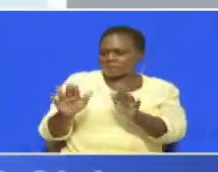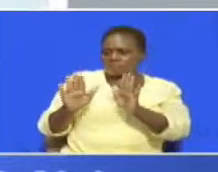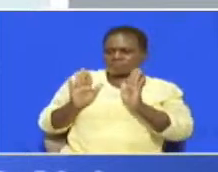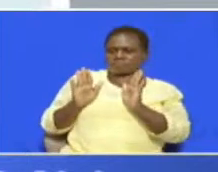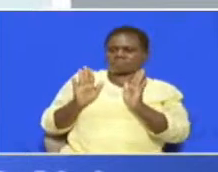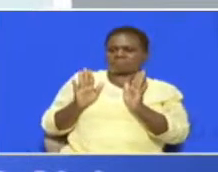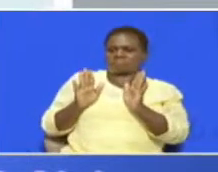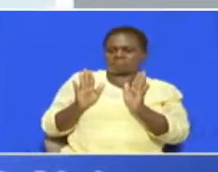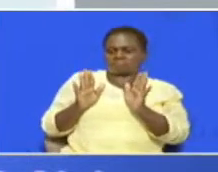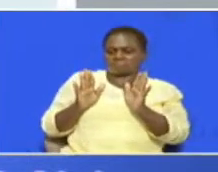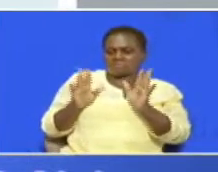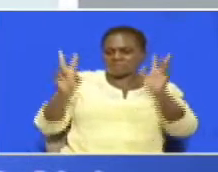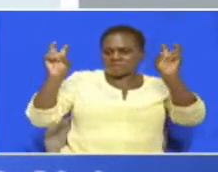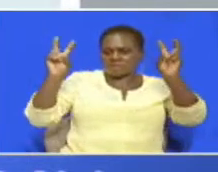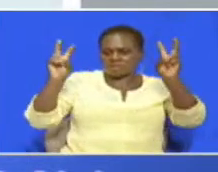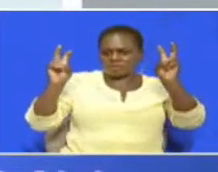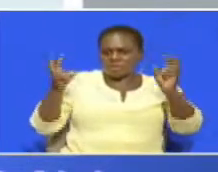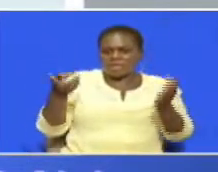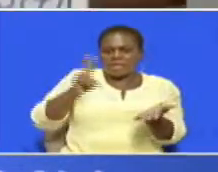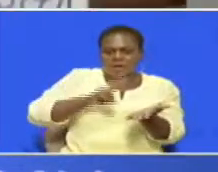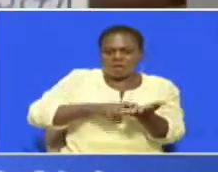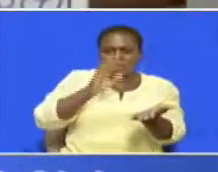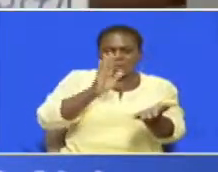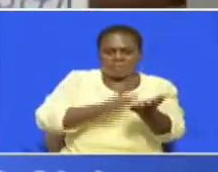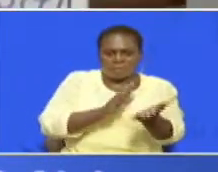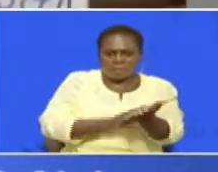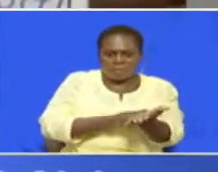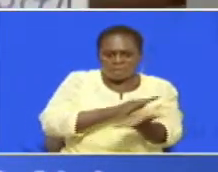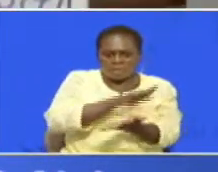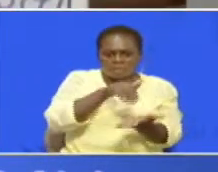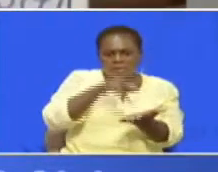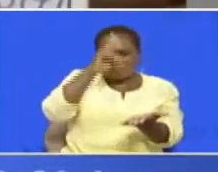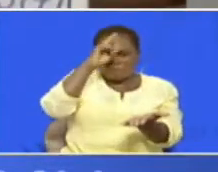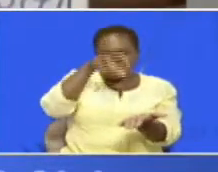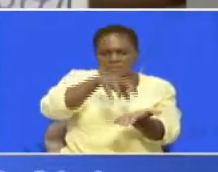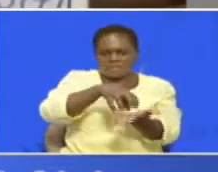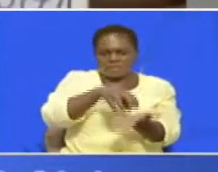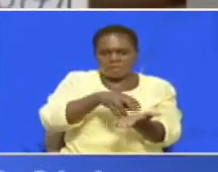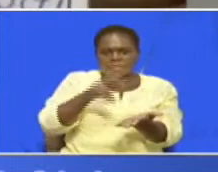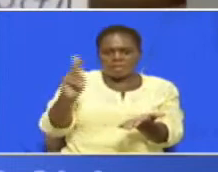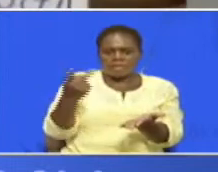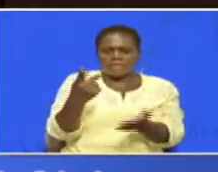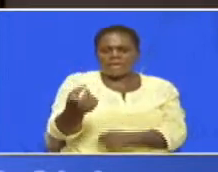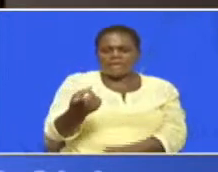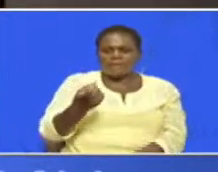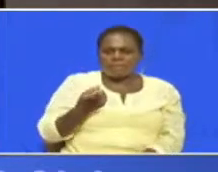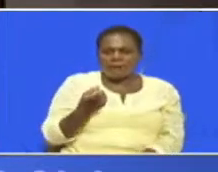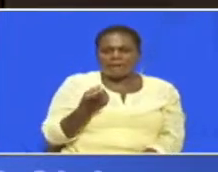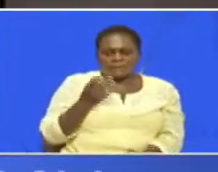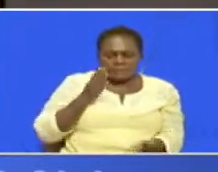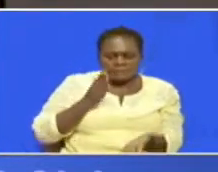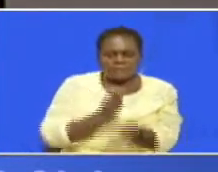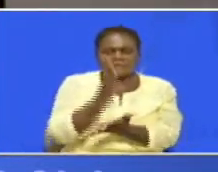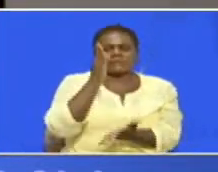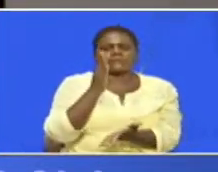itself from the incident. Mwangi has recorded a statement at the Central Police Station as Kenyans demand for his